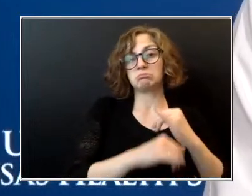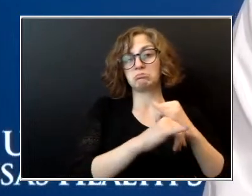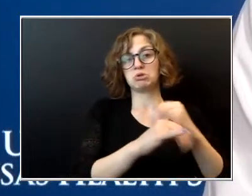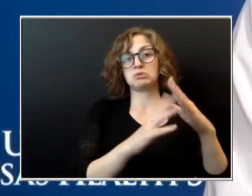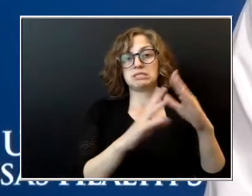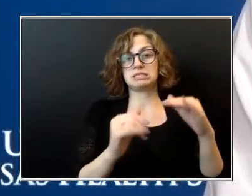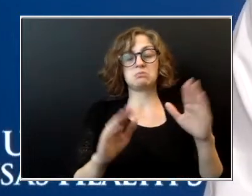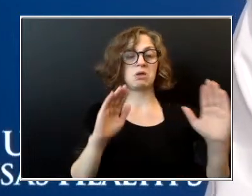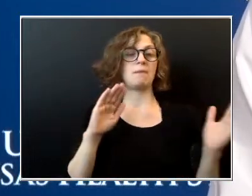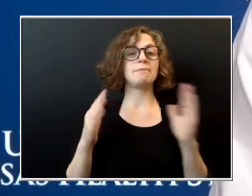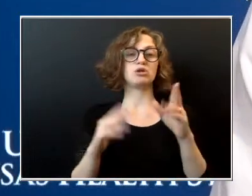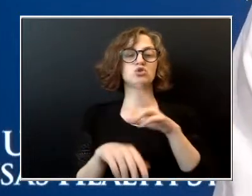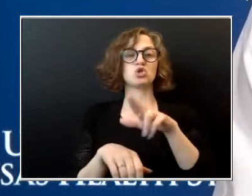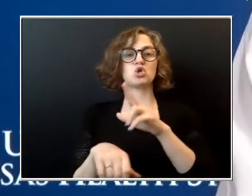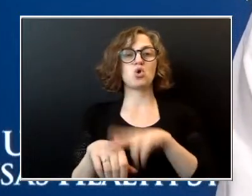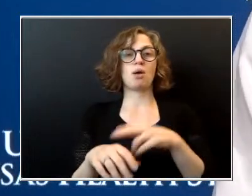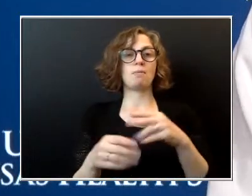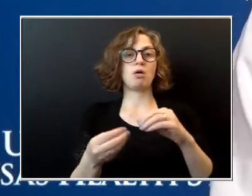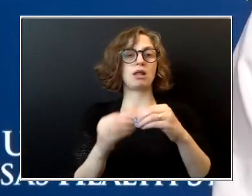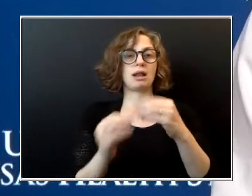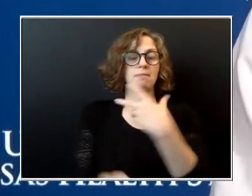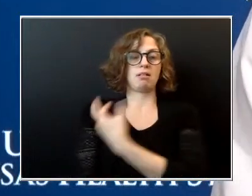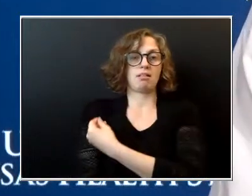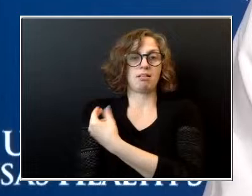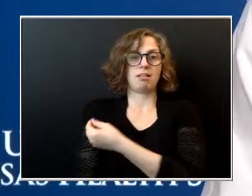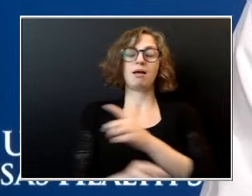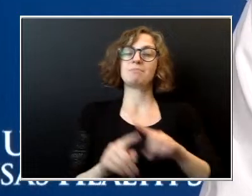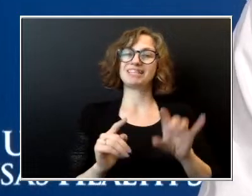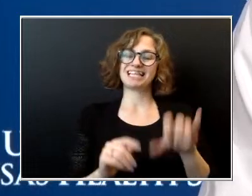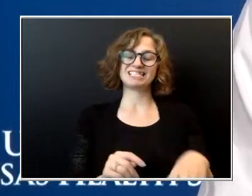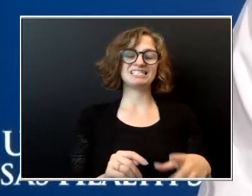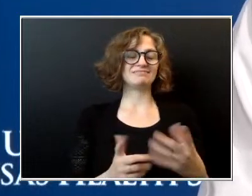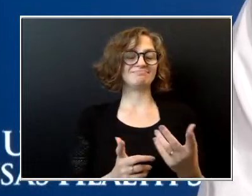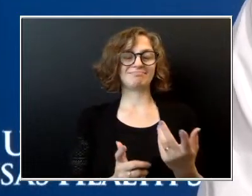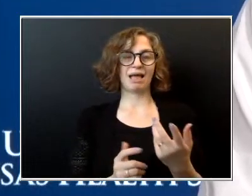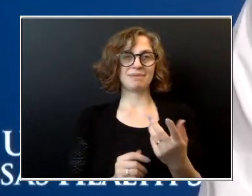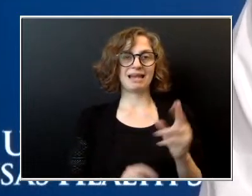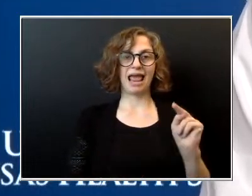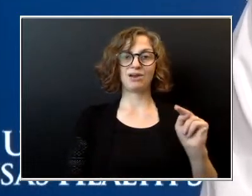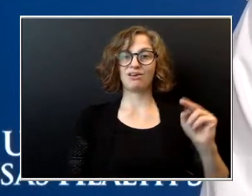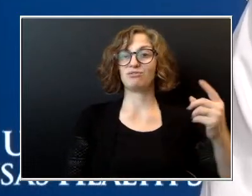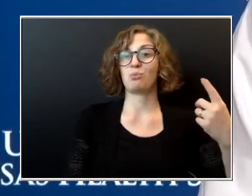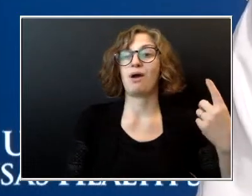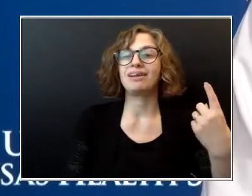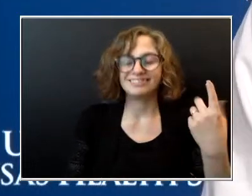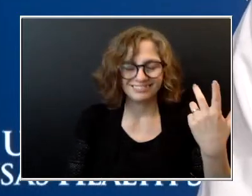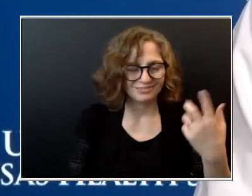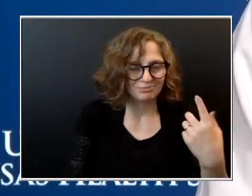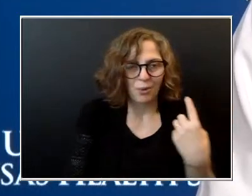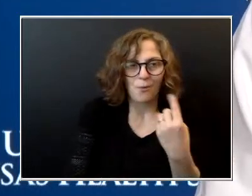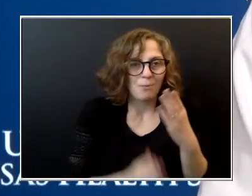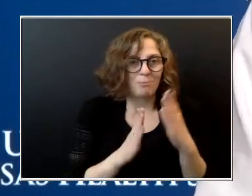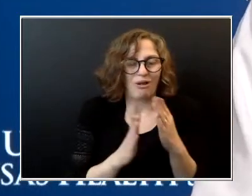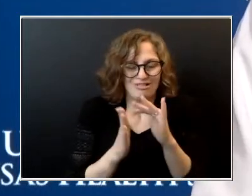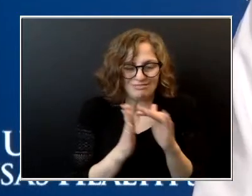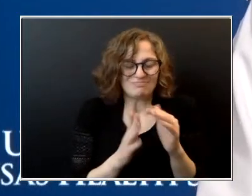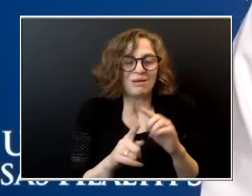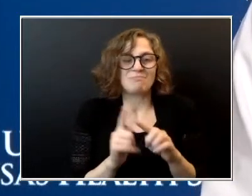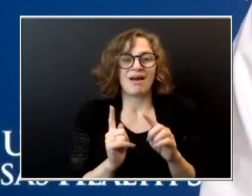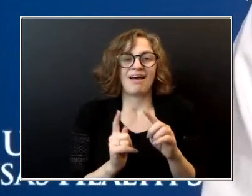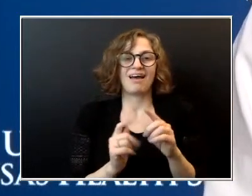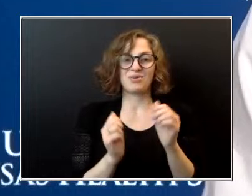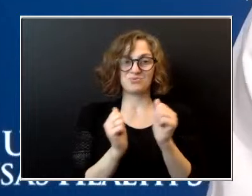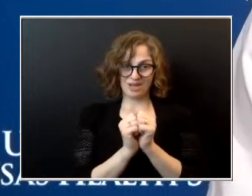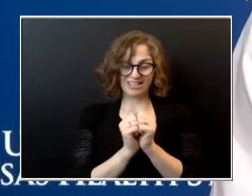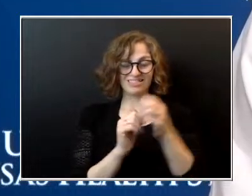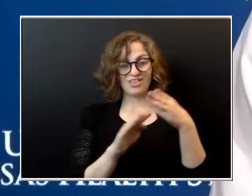I think this is an N of 1, so a very small number. But even with that many doses, we can say there were no